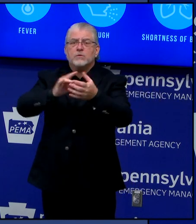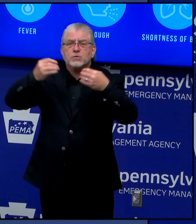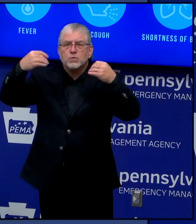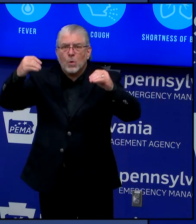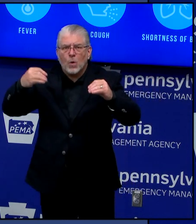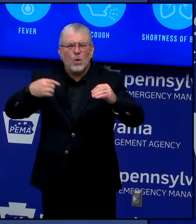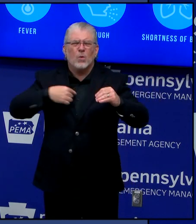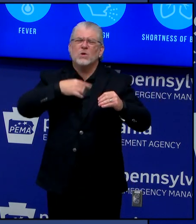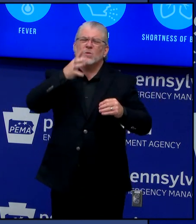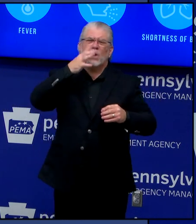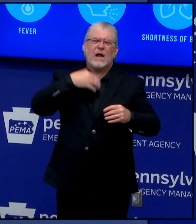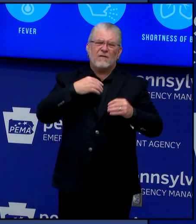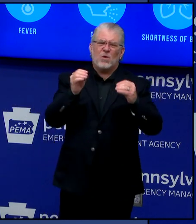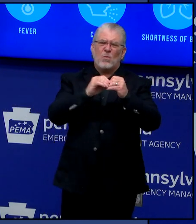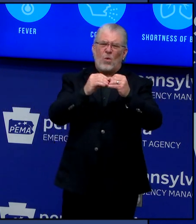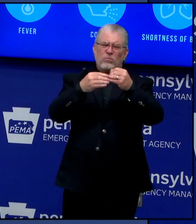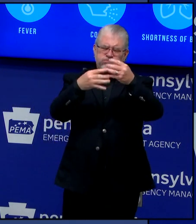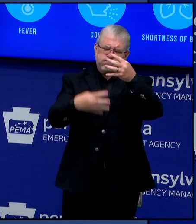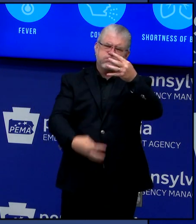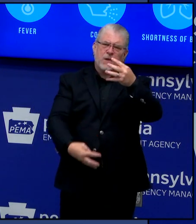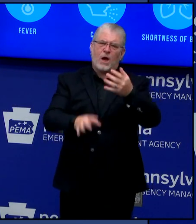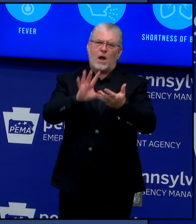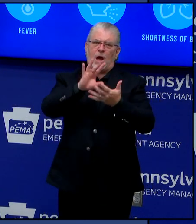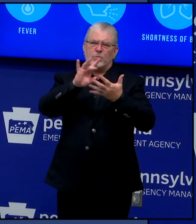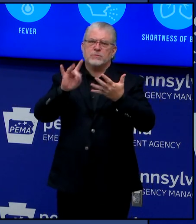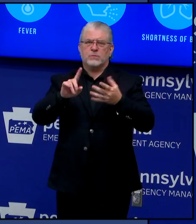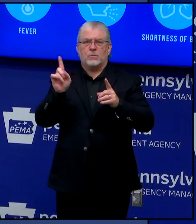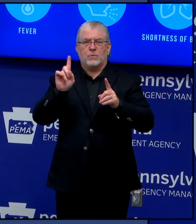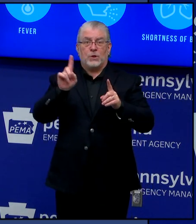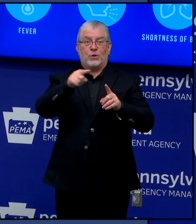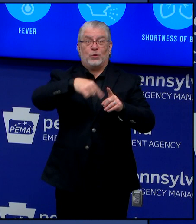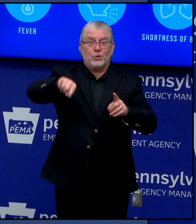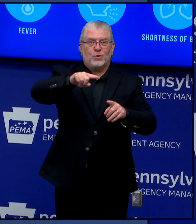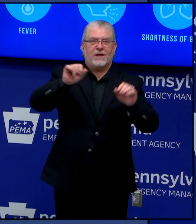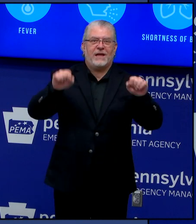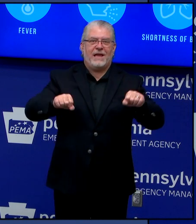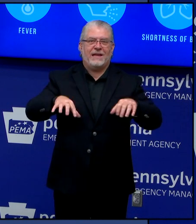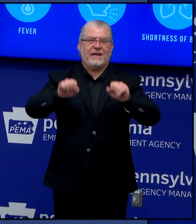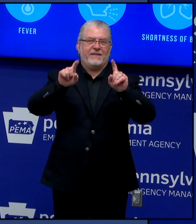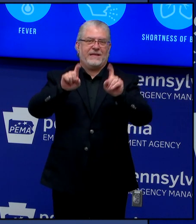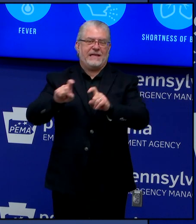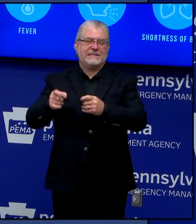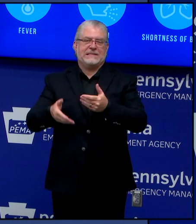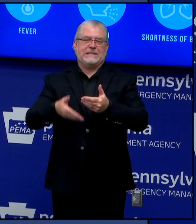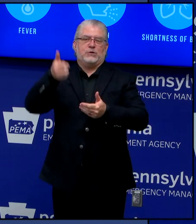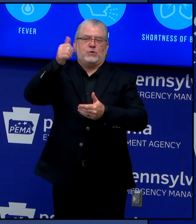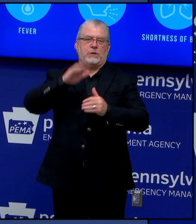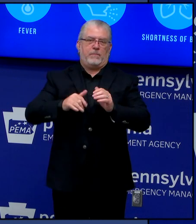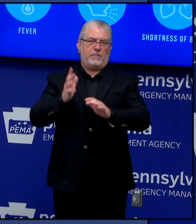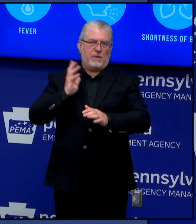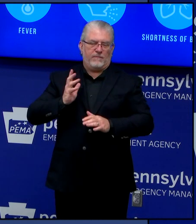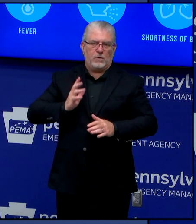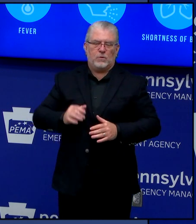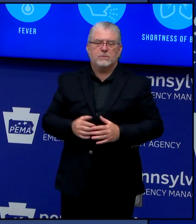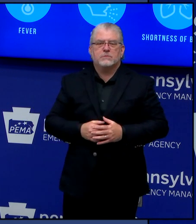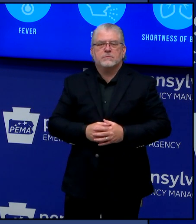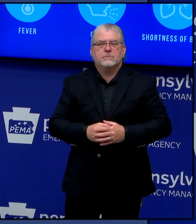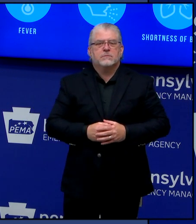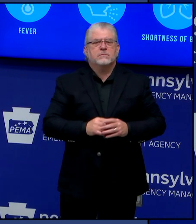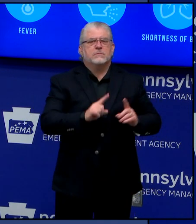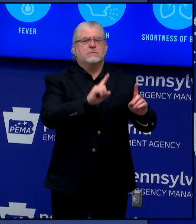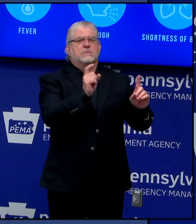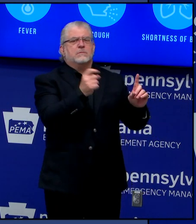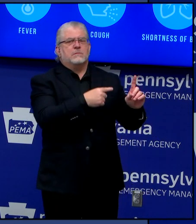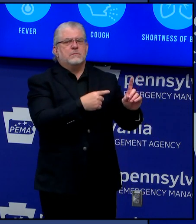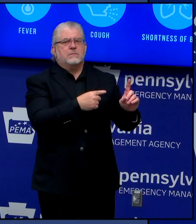eclectic group of different places that people can get testing. From Penn Live, do you have any advice for people who might be considering visiting